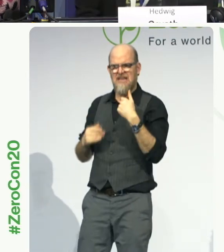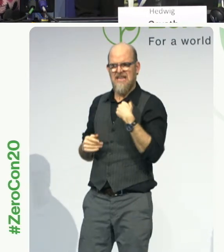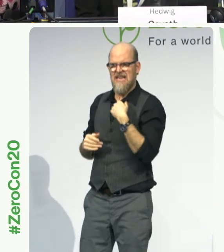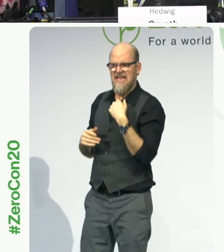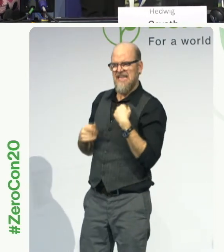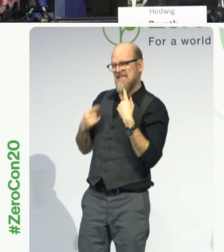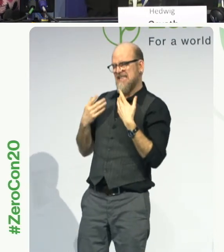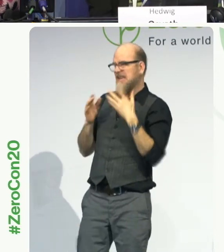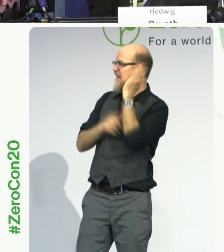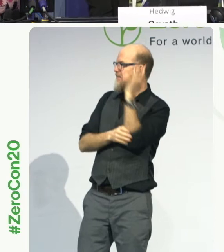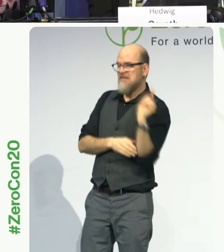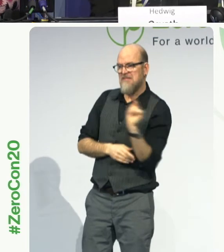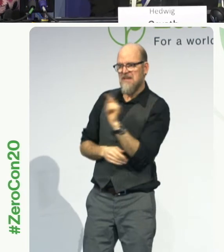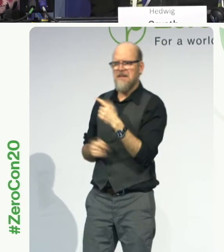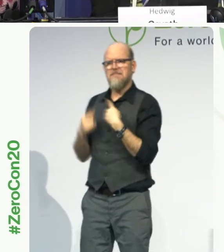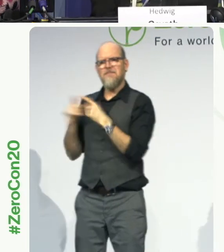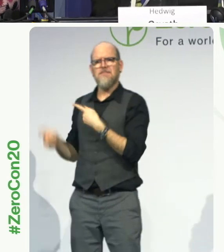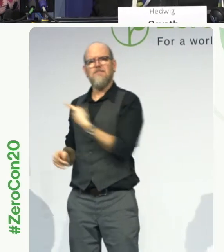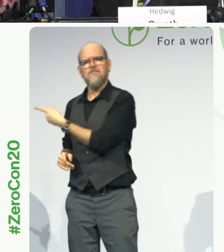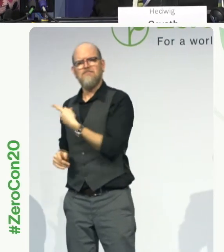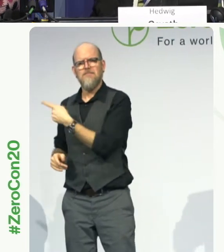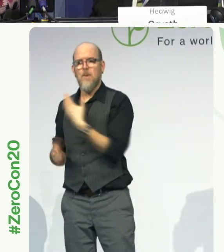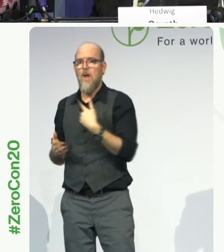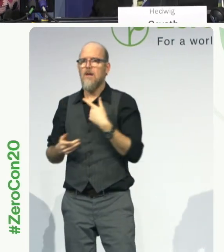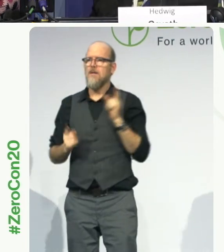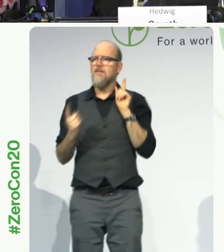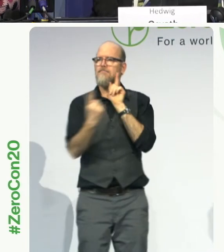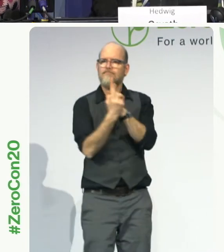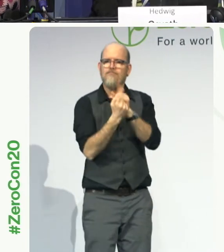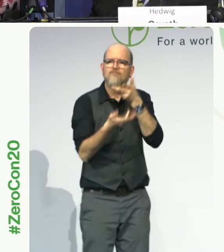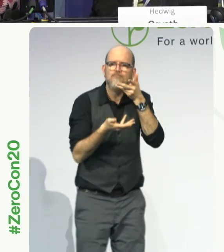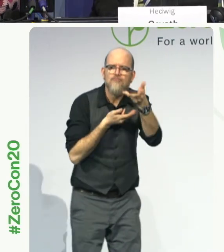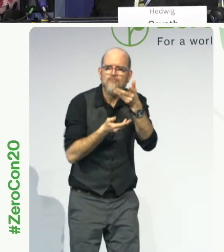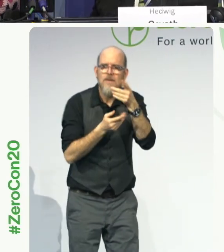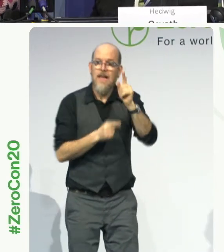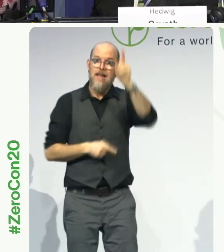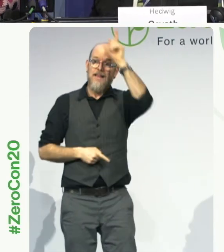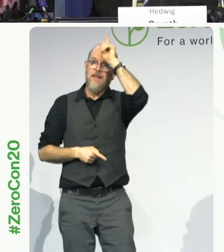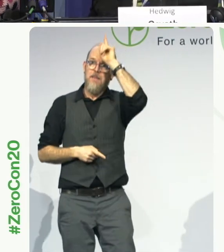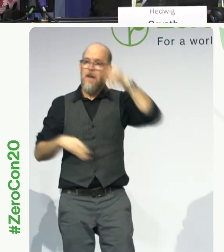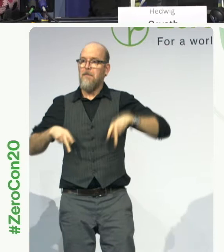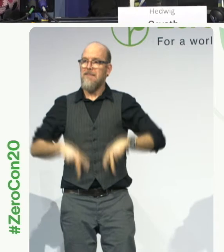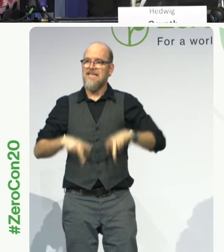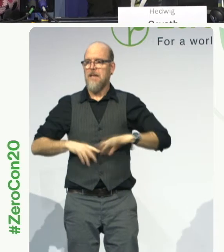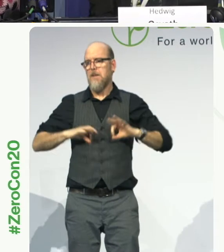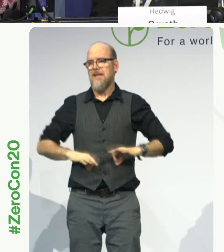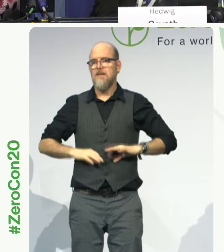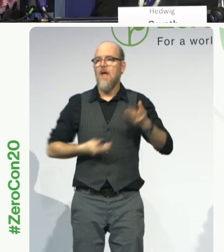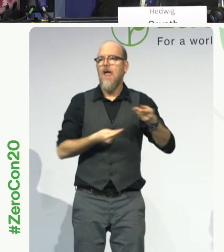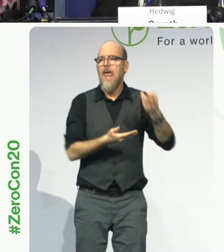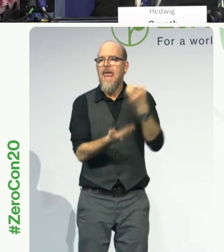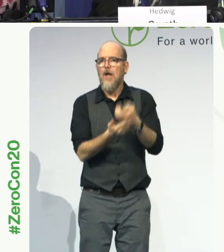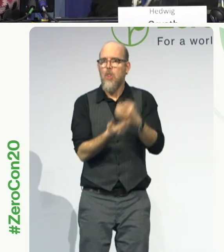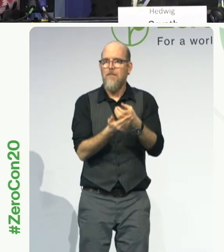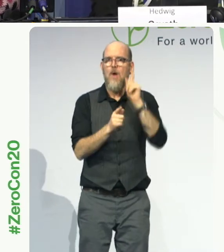I, we are advisors for the German Federal Ministry of Economic Cooperation and Development. That was already almost 9 minutes.